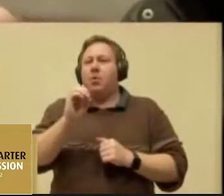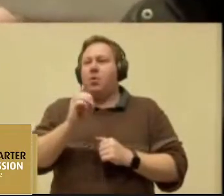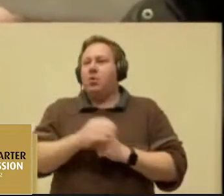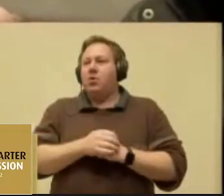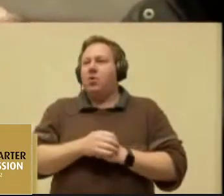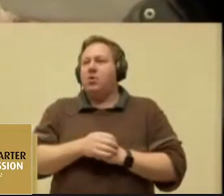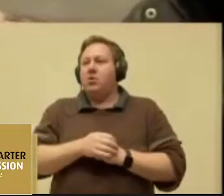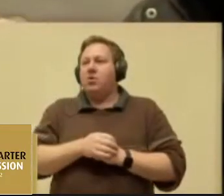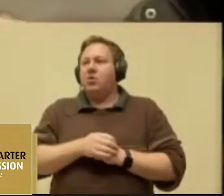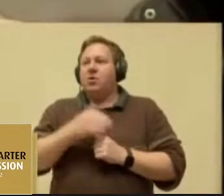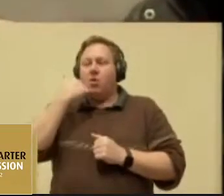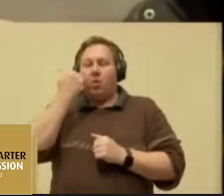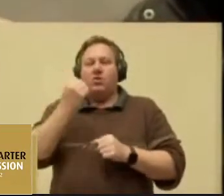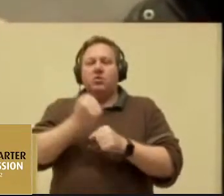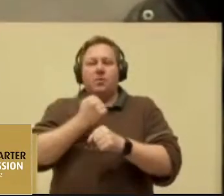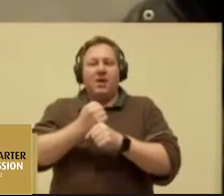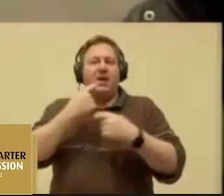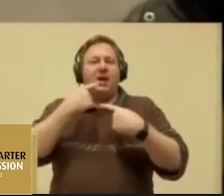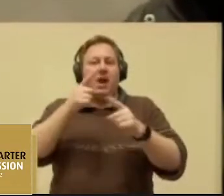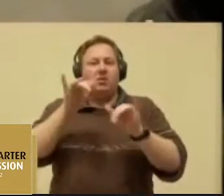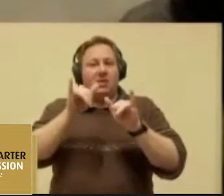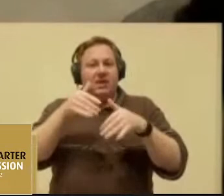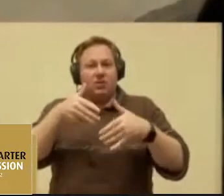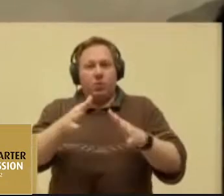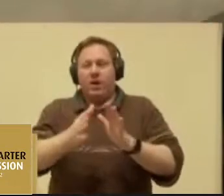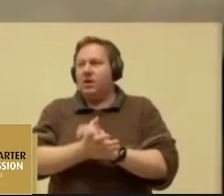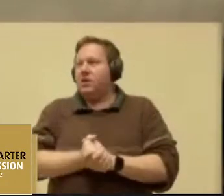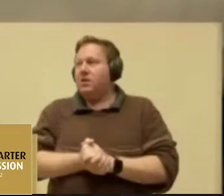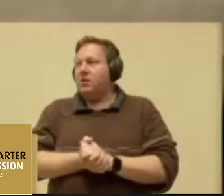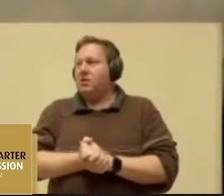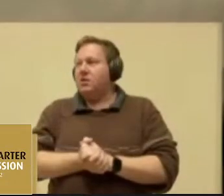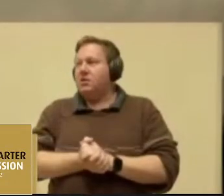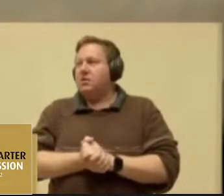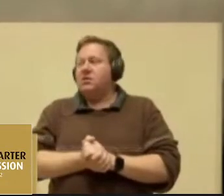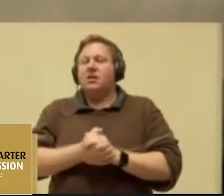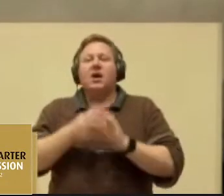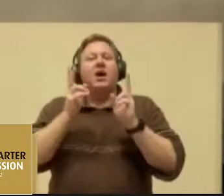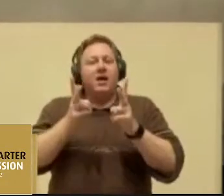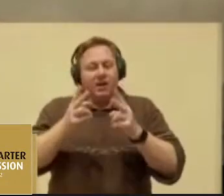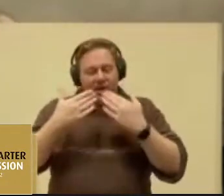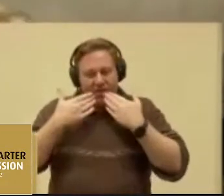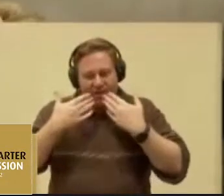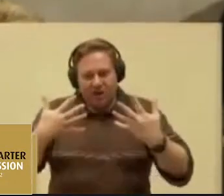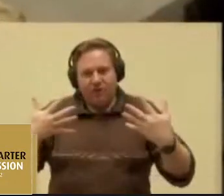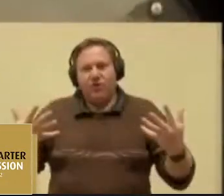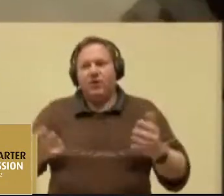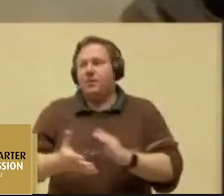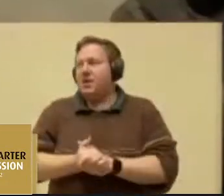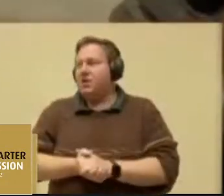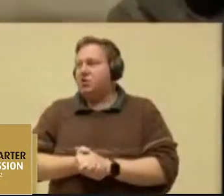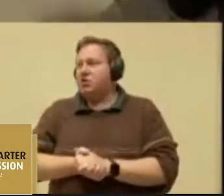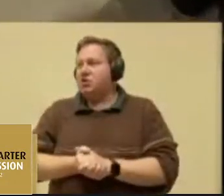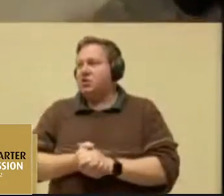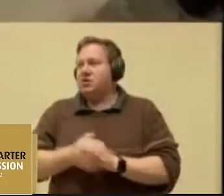say we want to make announcement to that effect once again thank you very much